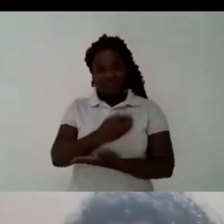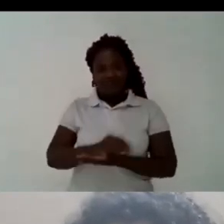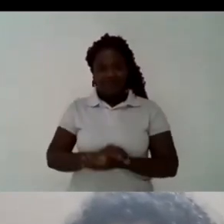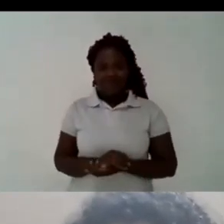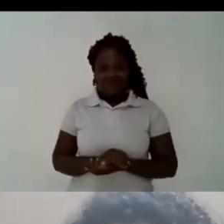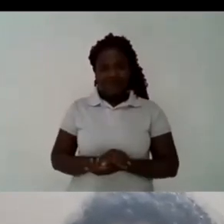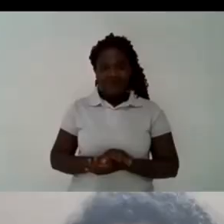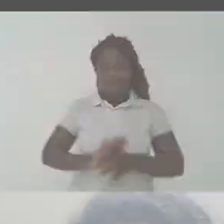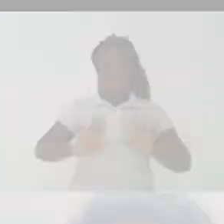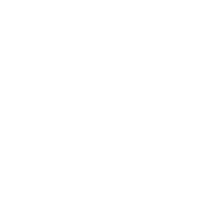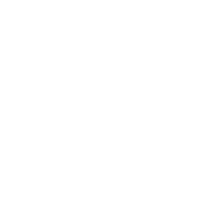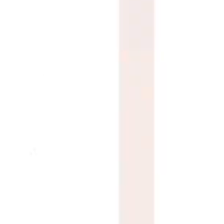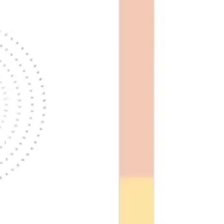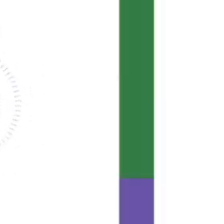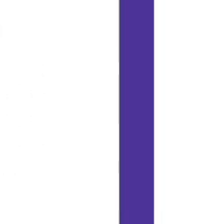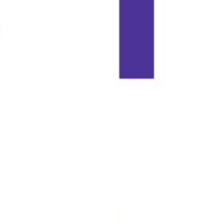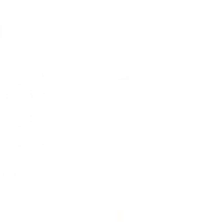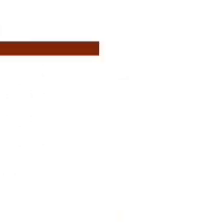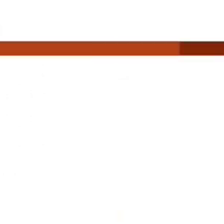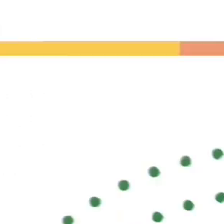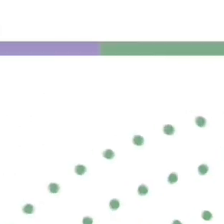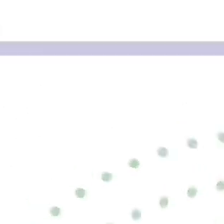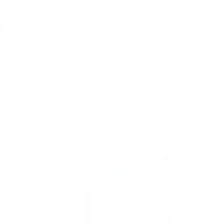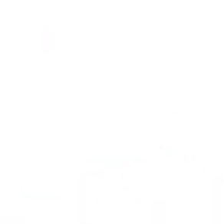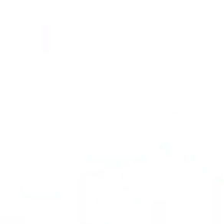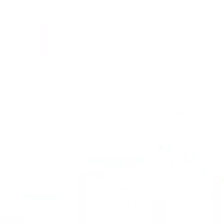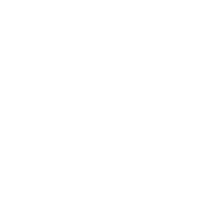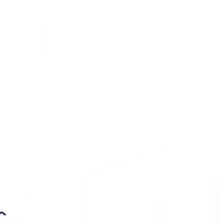thank you